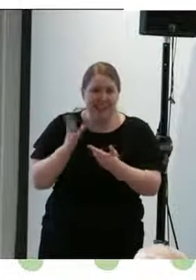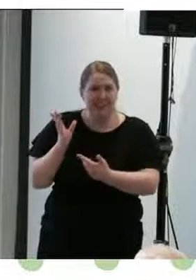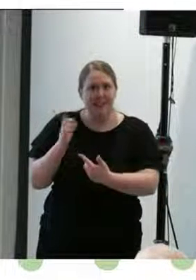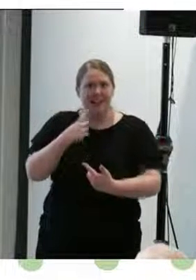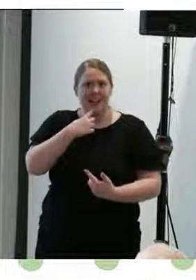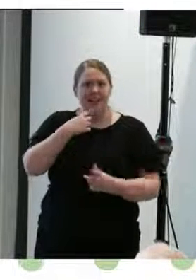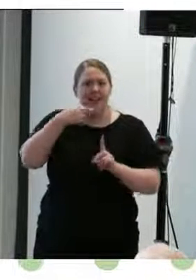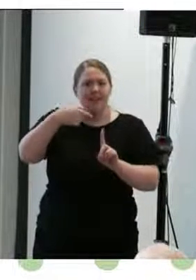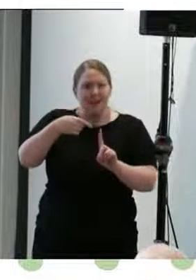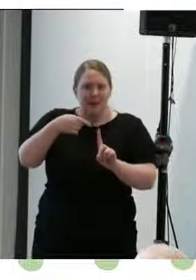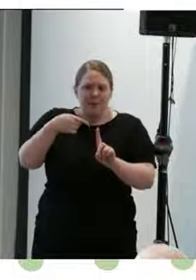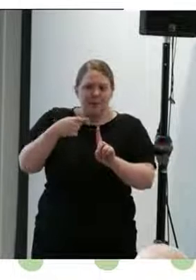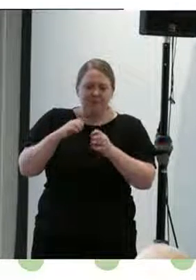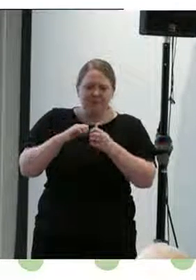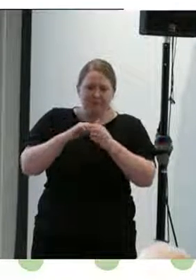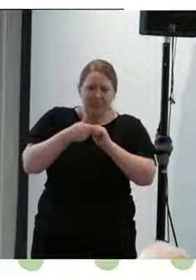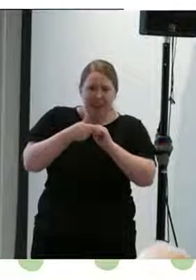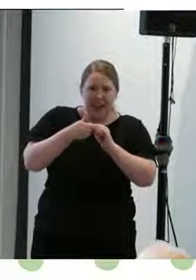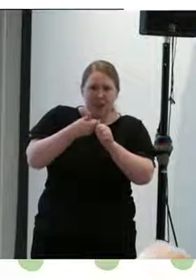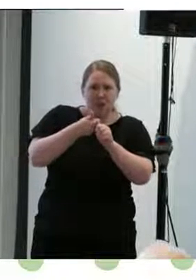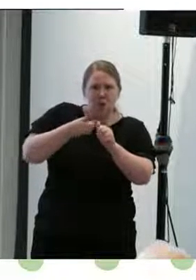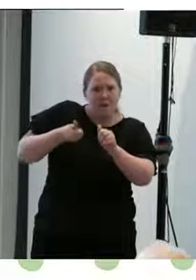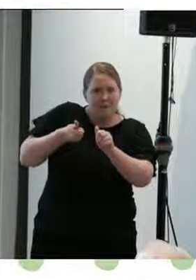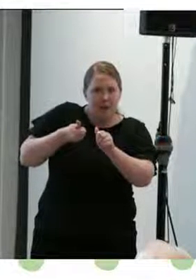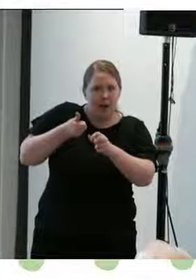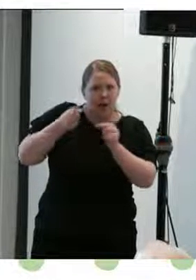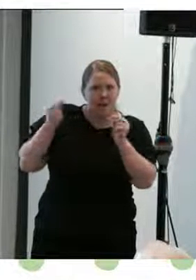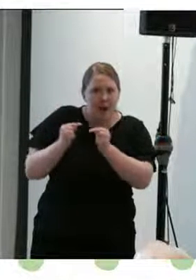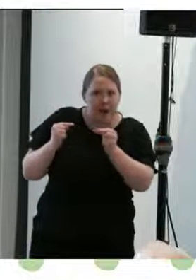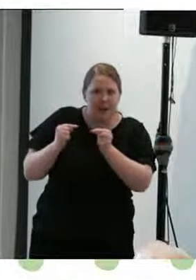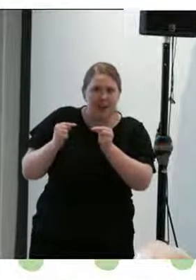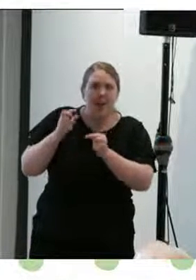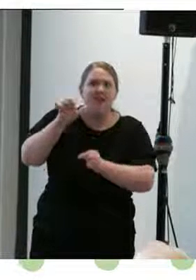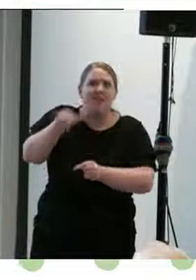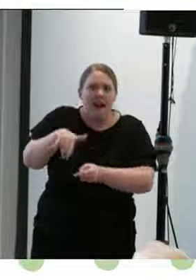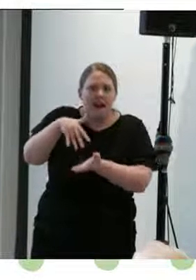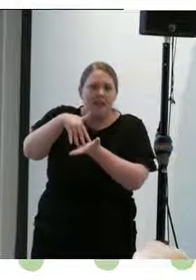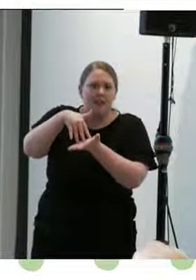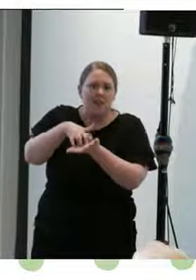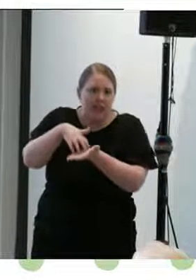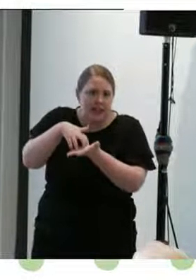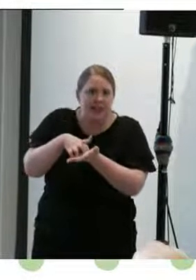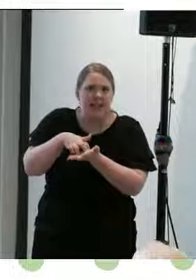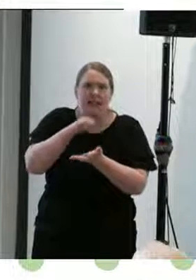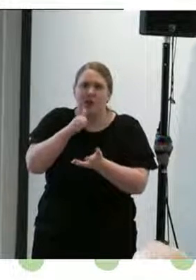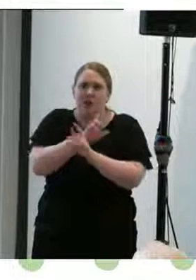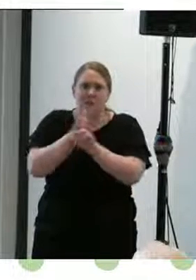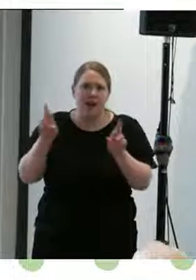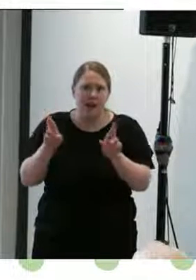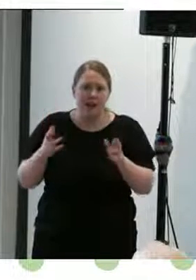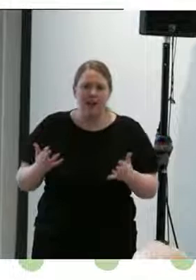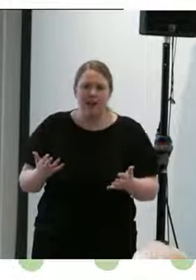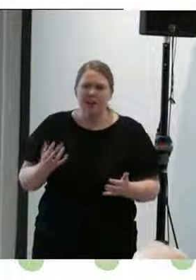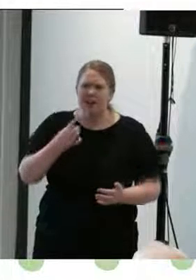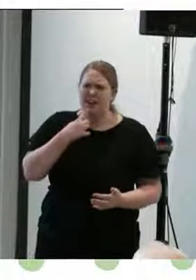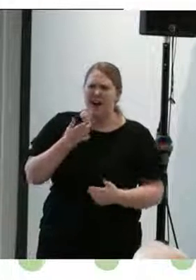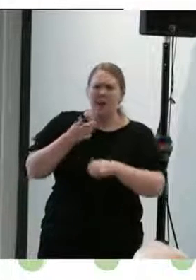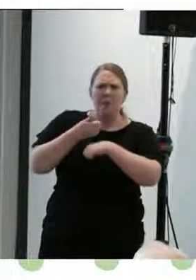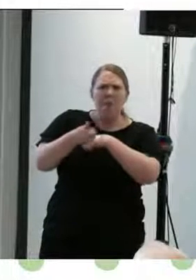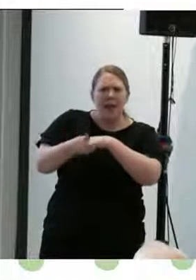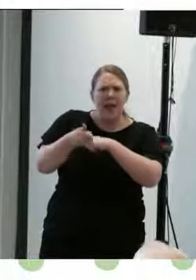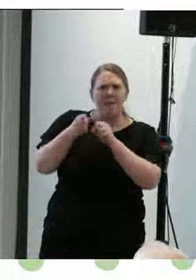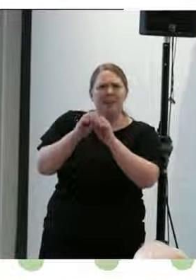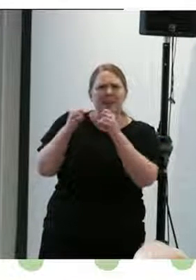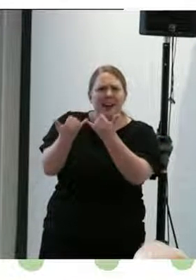avoiding pain is what leaves you vulnerable and unprepared for life's inevitable traumas. She says, and then they're blaming society. Why? People need